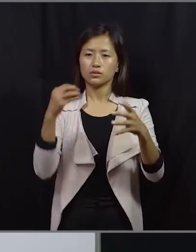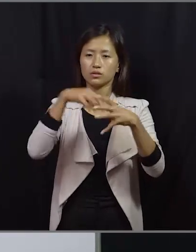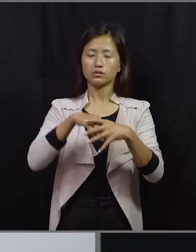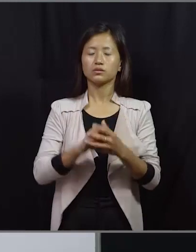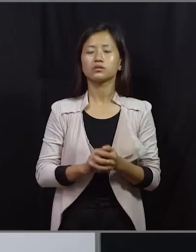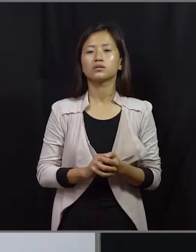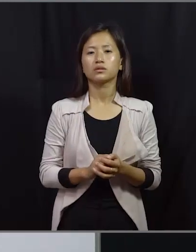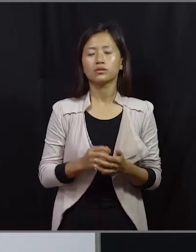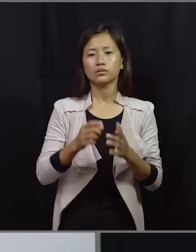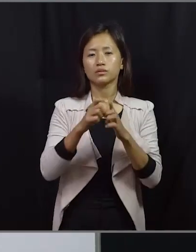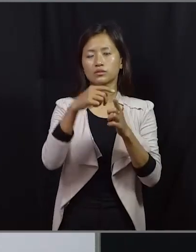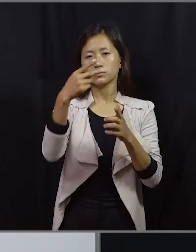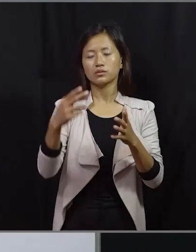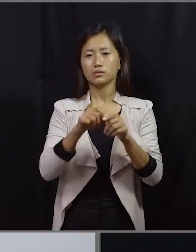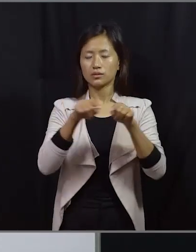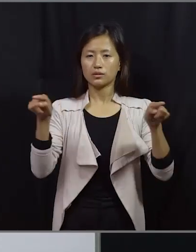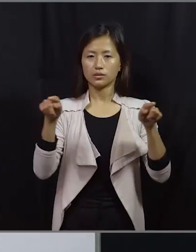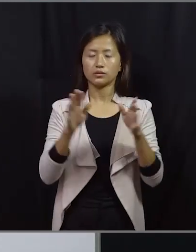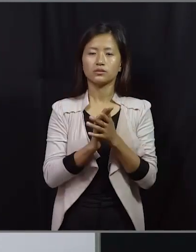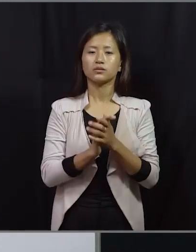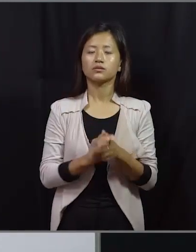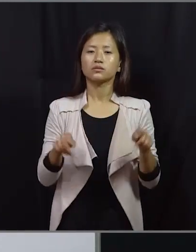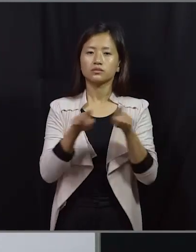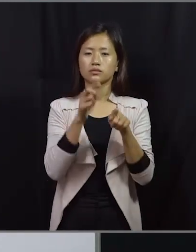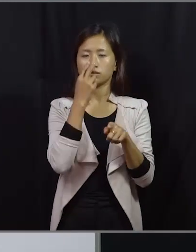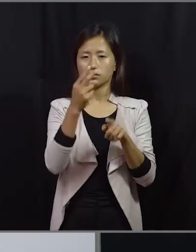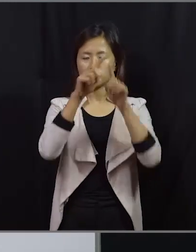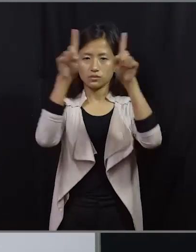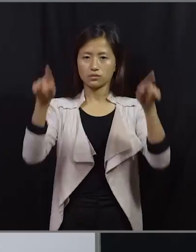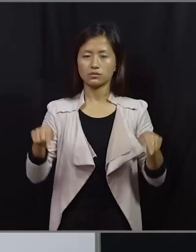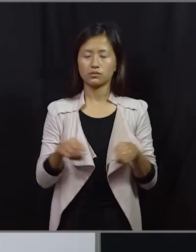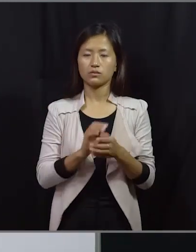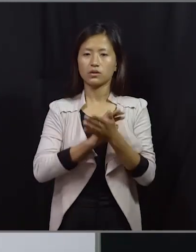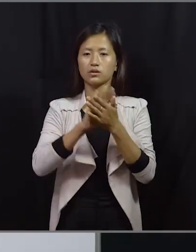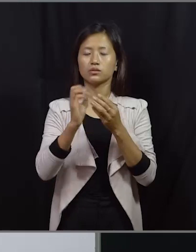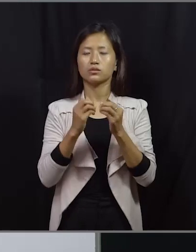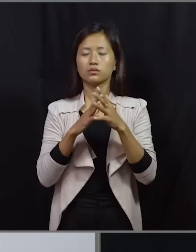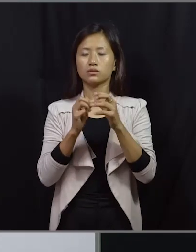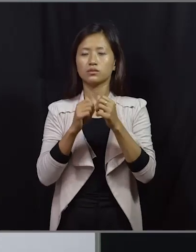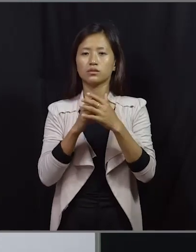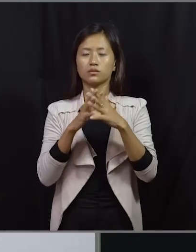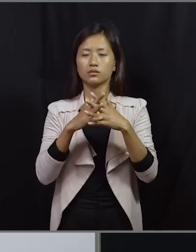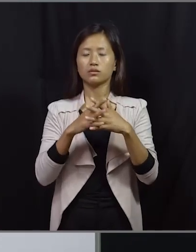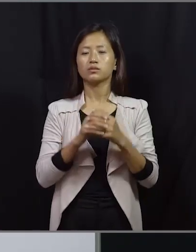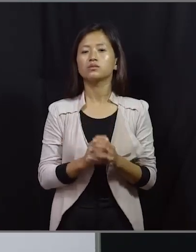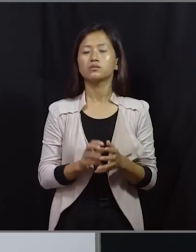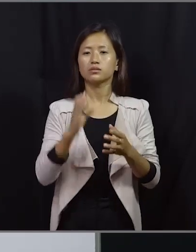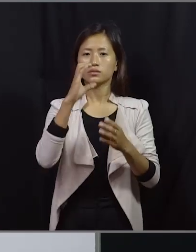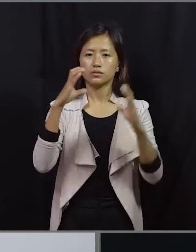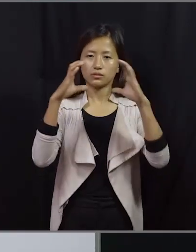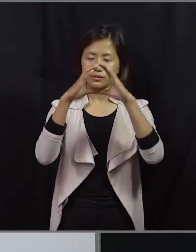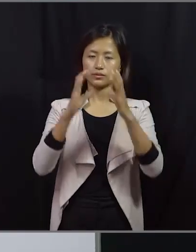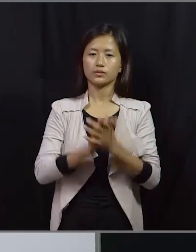case, we draw the line as like this, hollow circle. It means we will not take